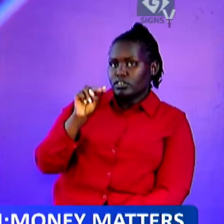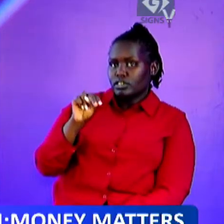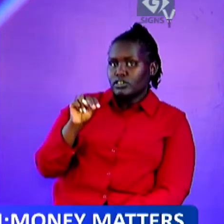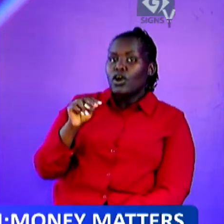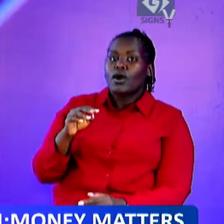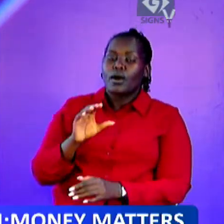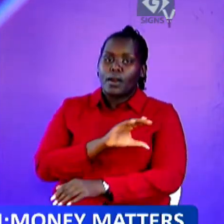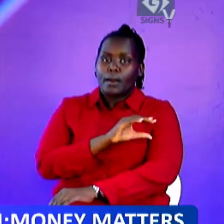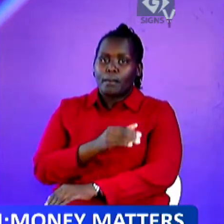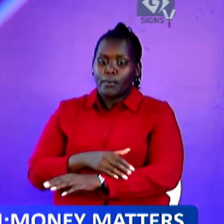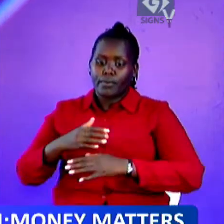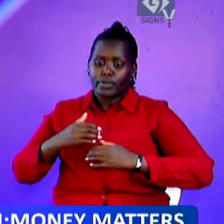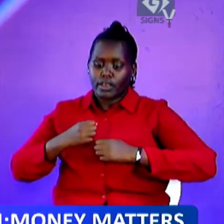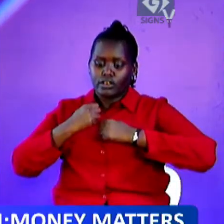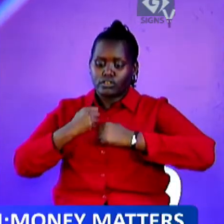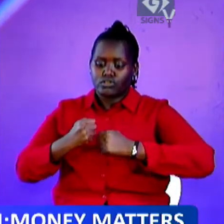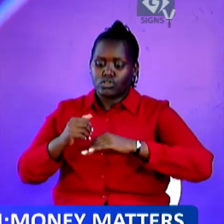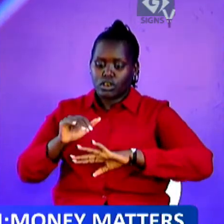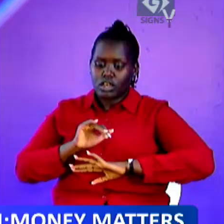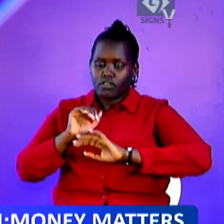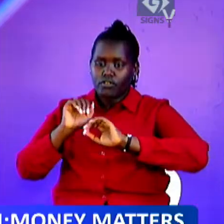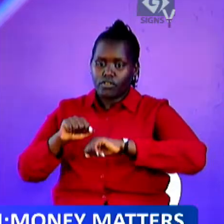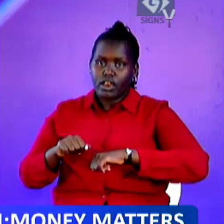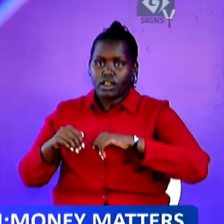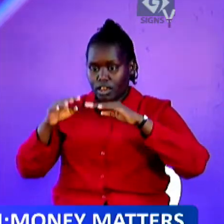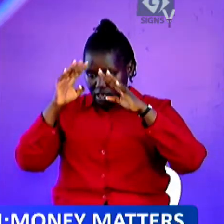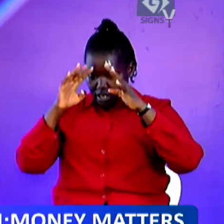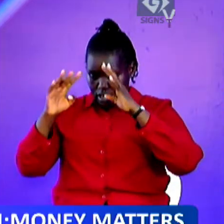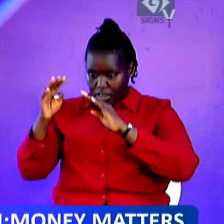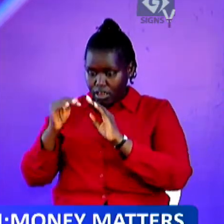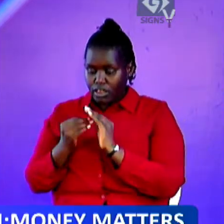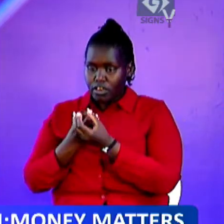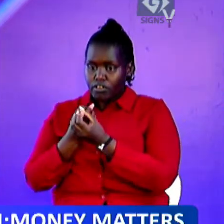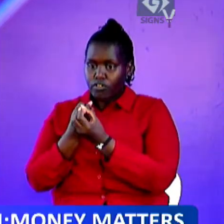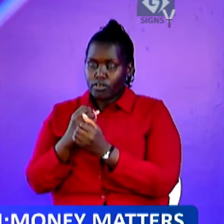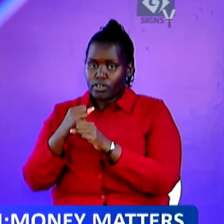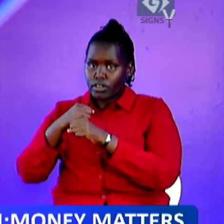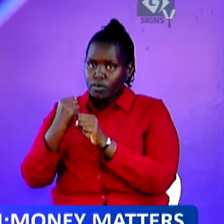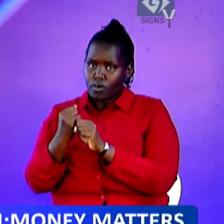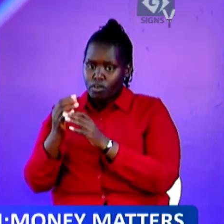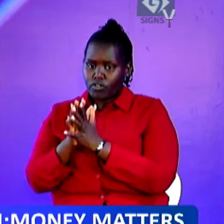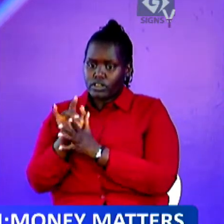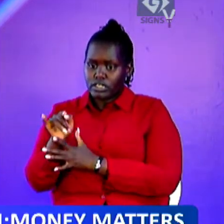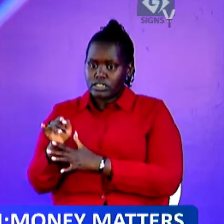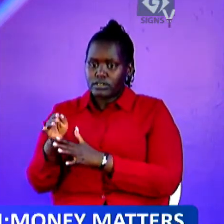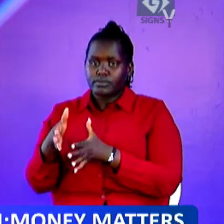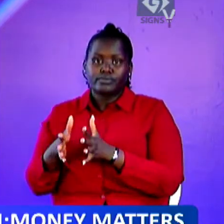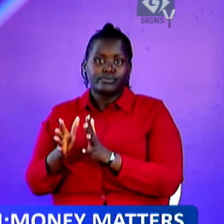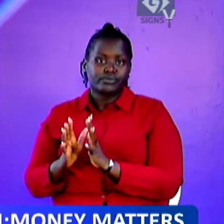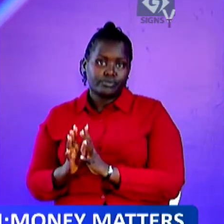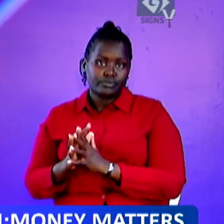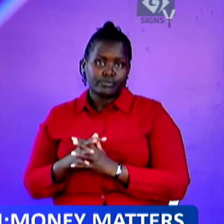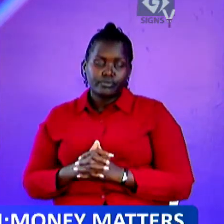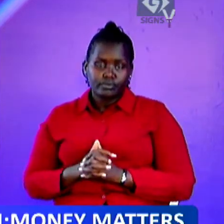confident enough, can initiate the formation of this collective investment scheme. Now,